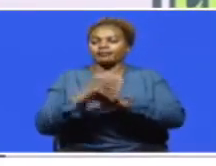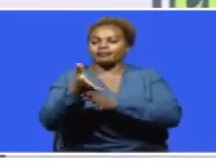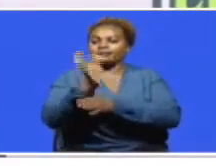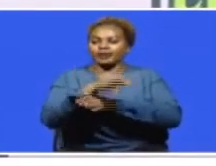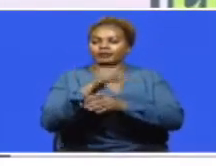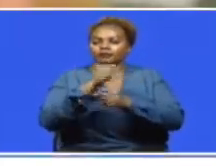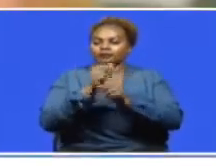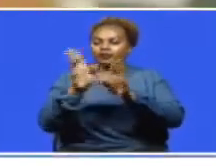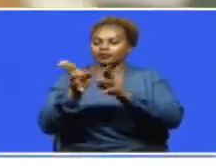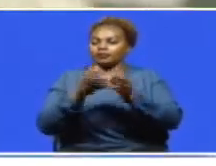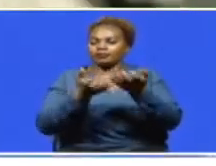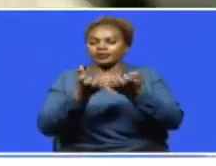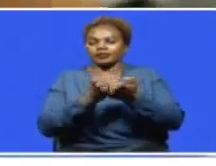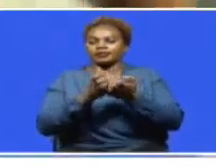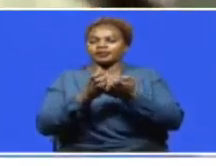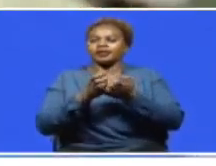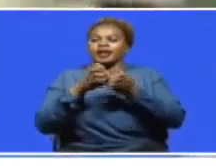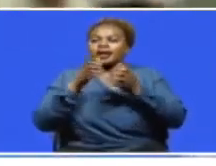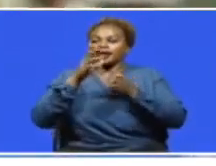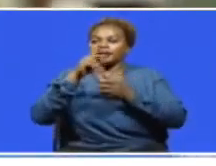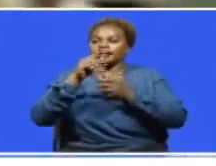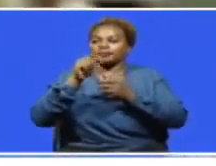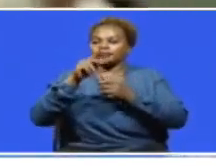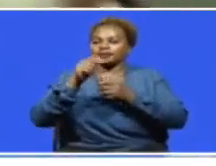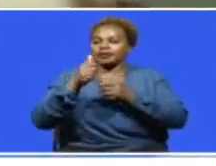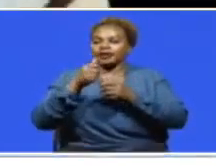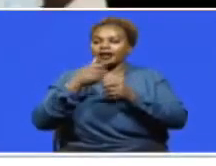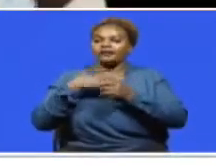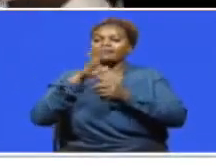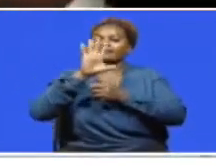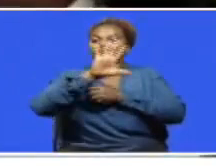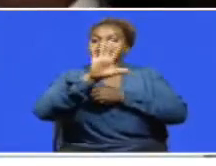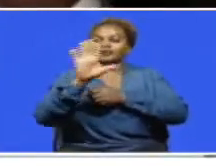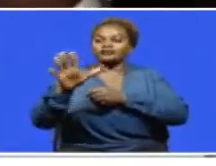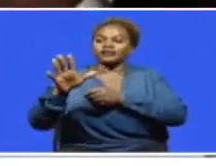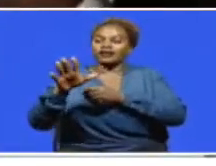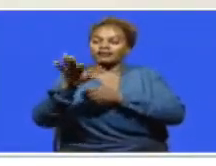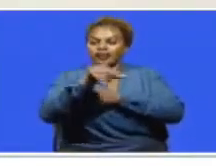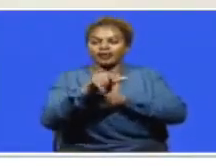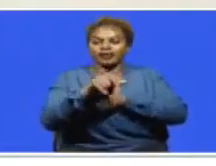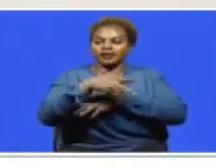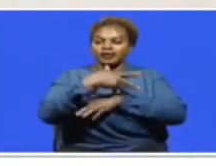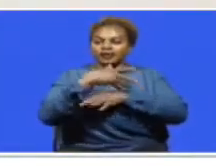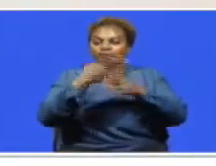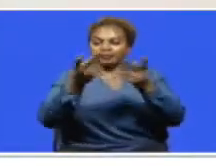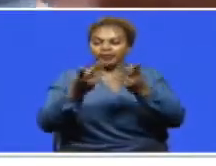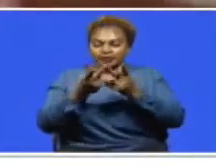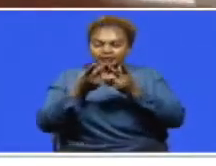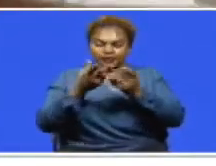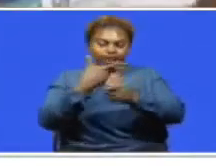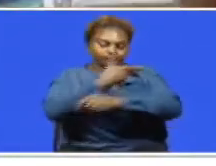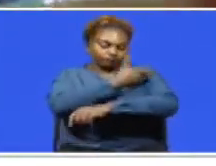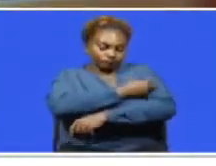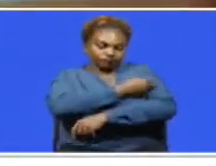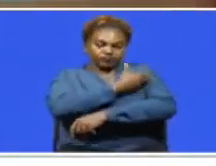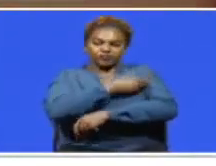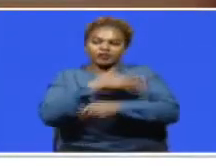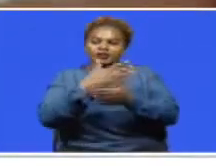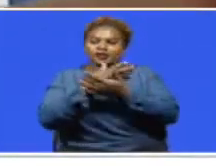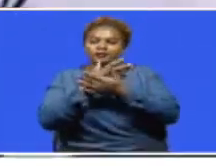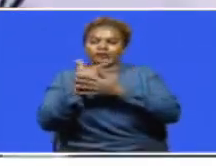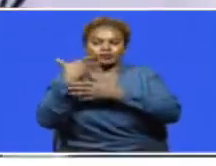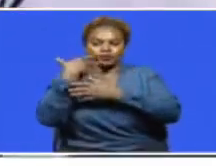to doing the business. Already, KEPSA has mapped out 55 stations to strategically place vaccination units of